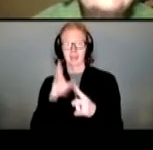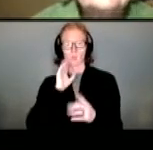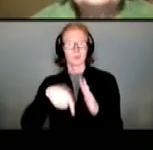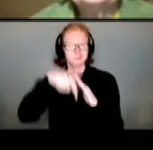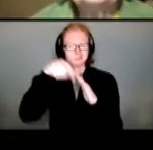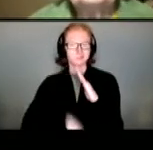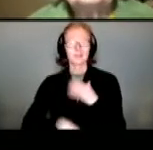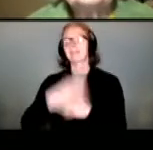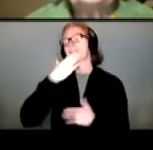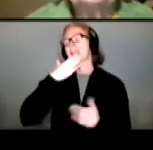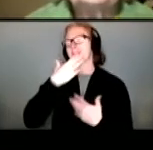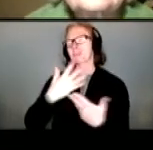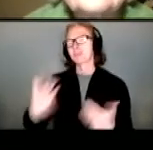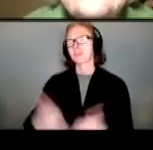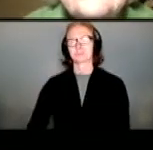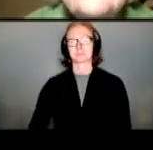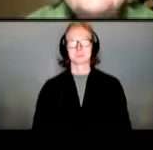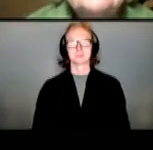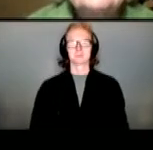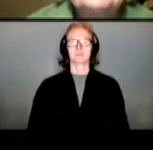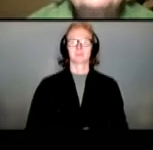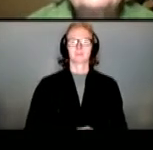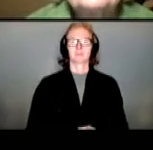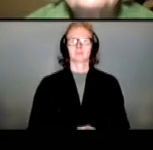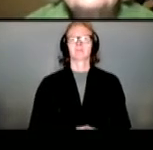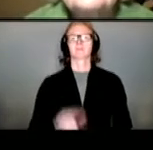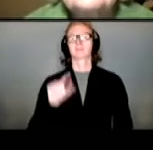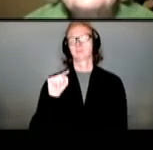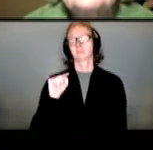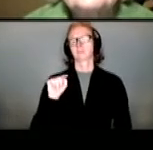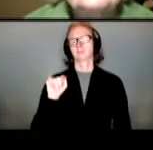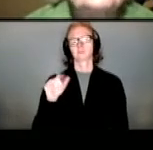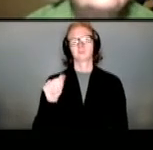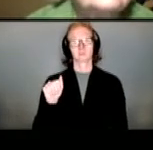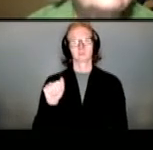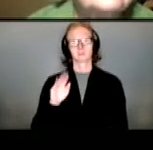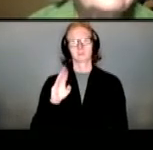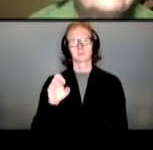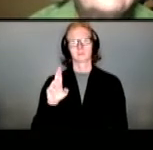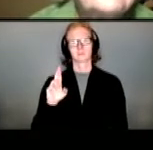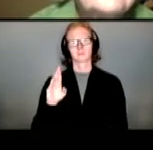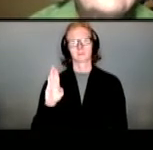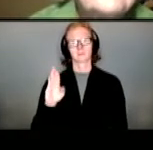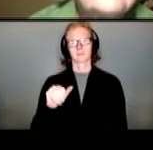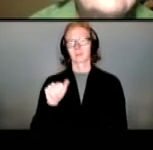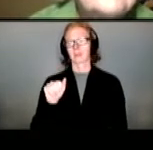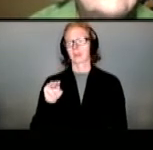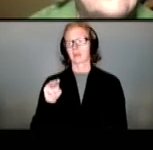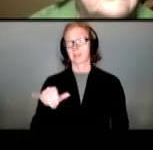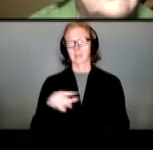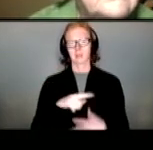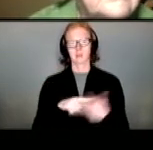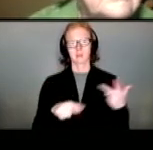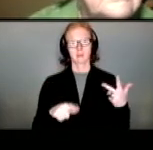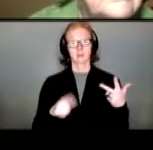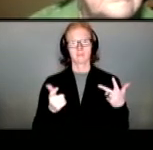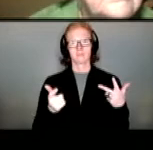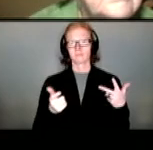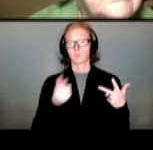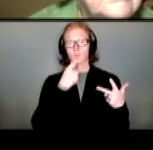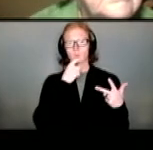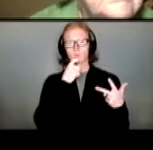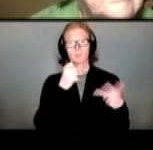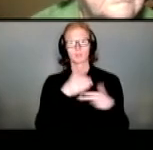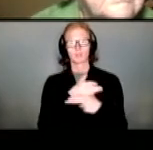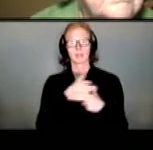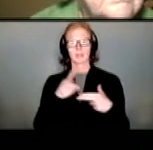discussion. Thank you. So Tia, Barb, or Amy, whoever would like to step up and share